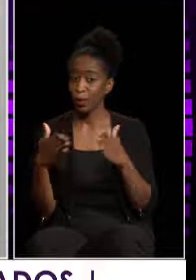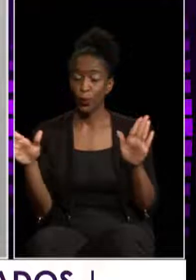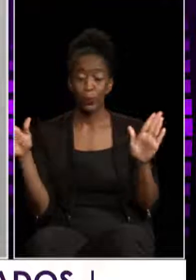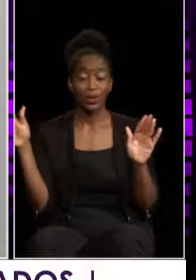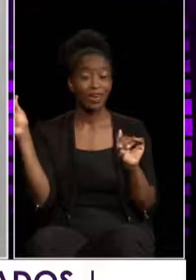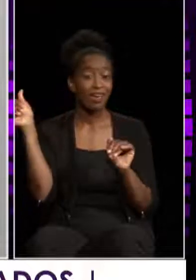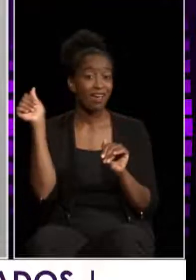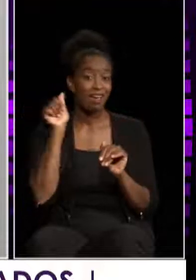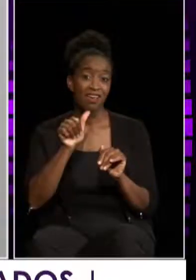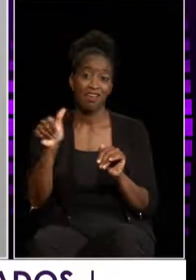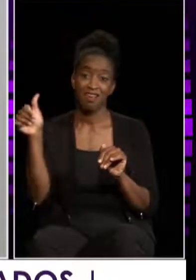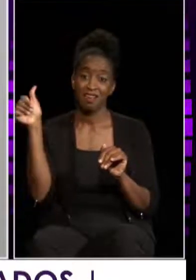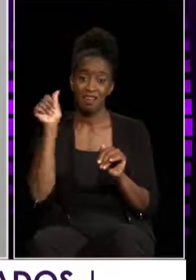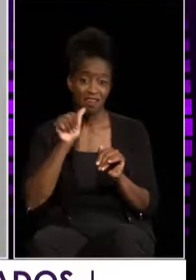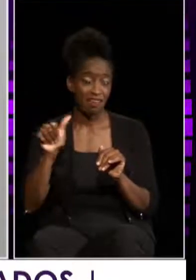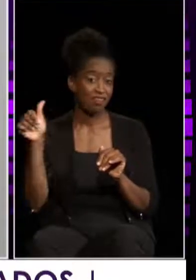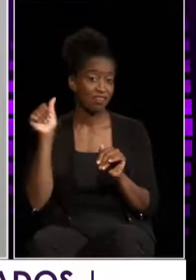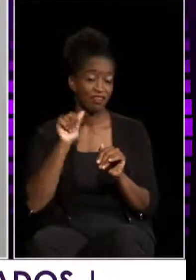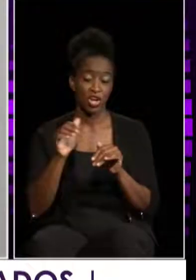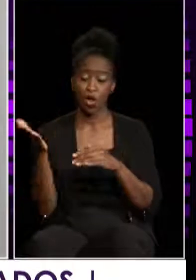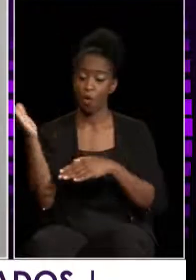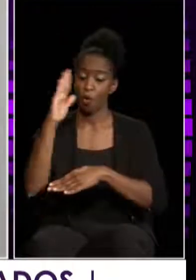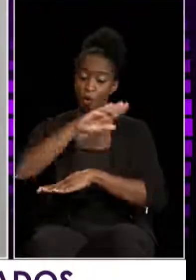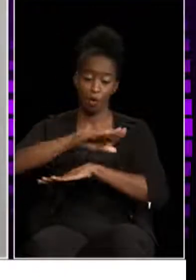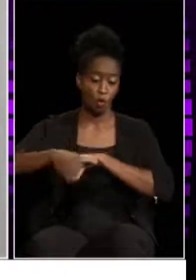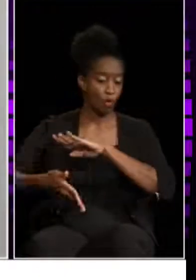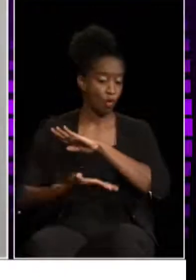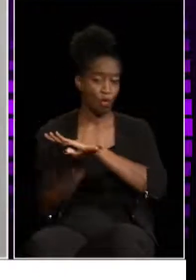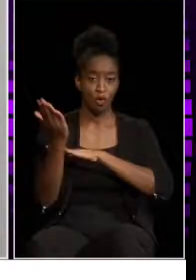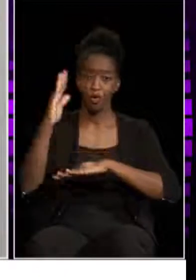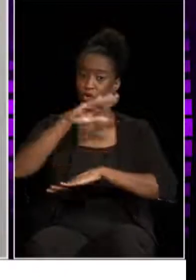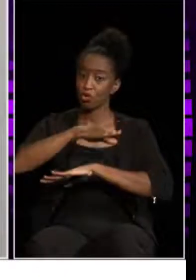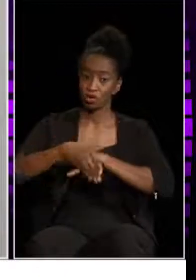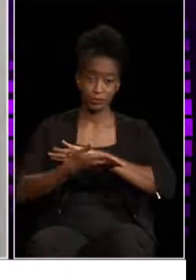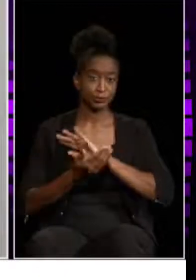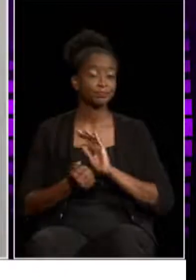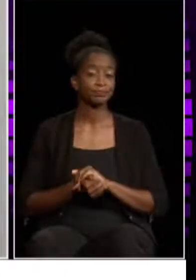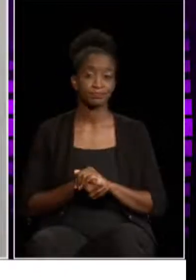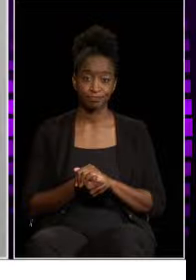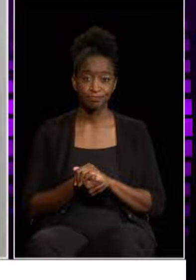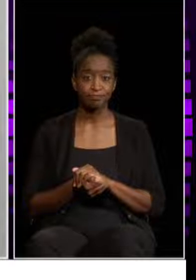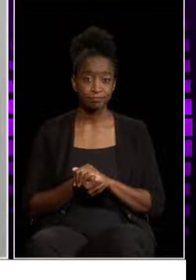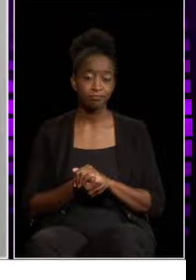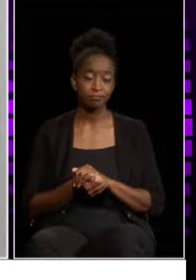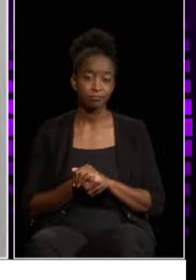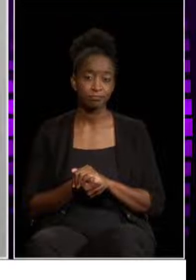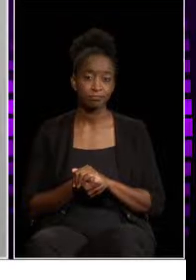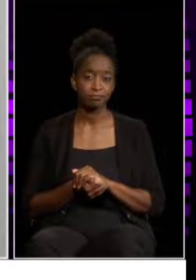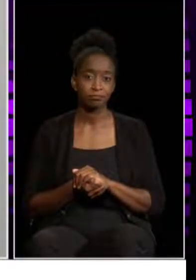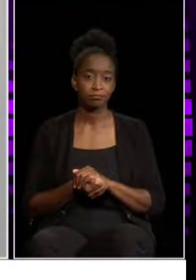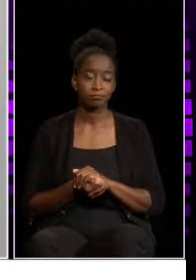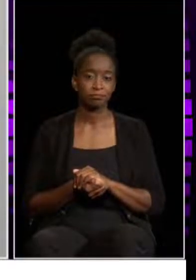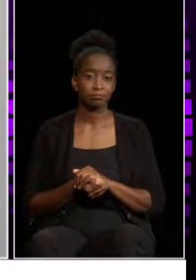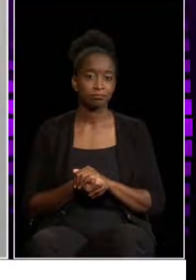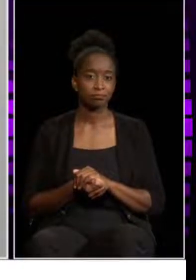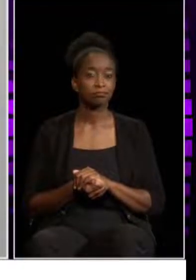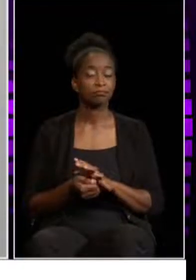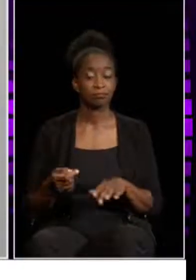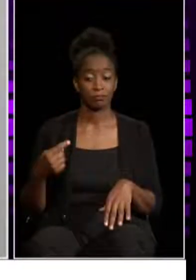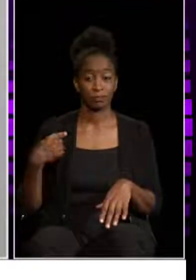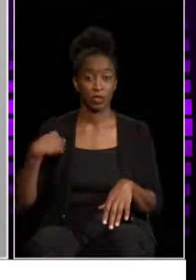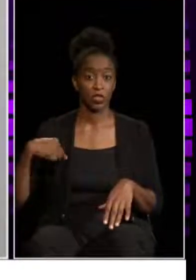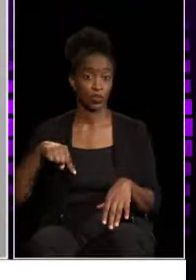doctors who are on duty 24 hours a day, we are held to keep all of your